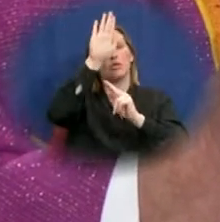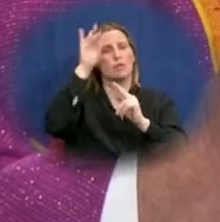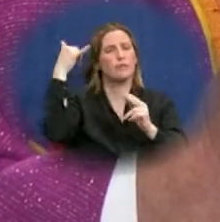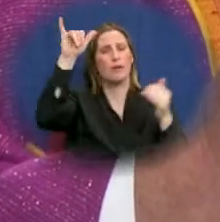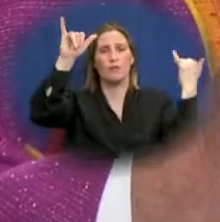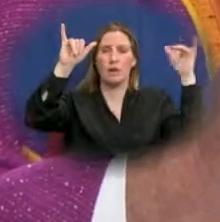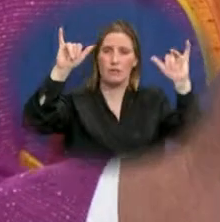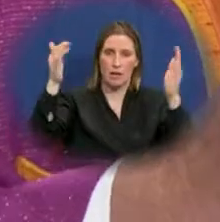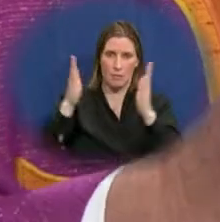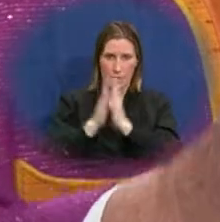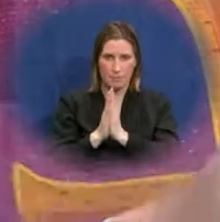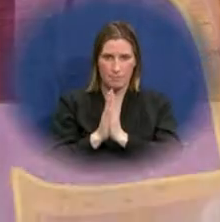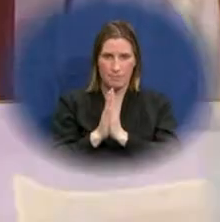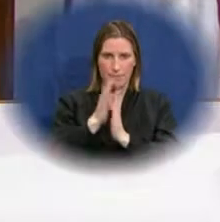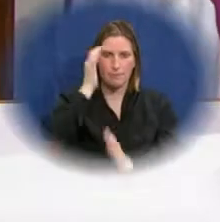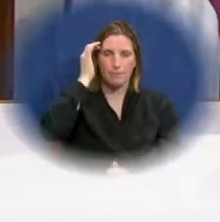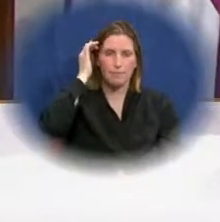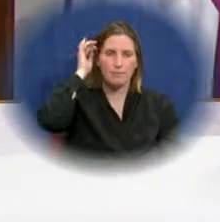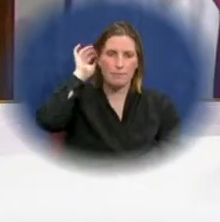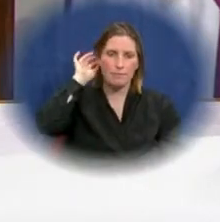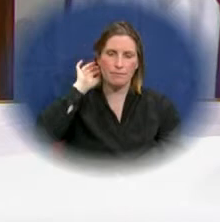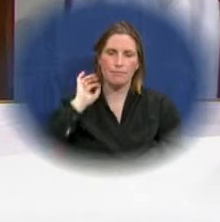and ever. Amen.